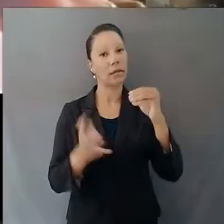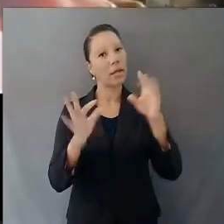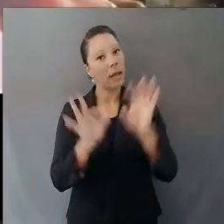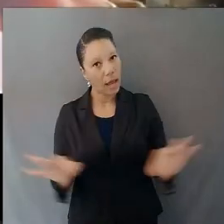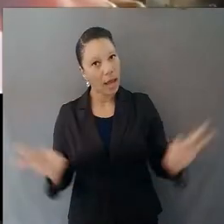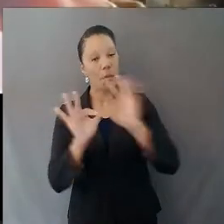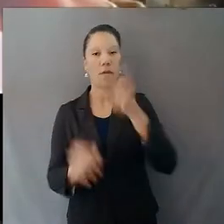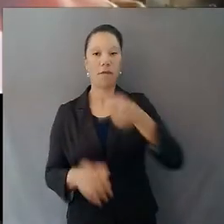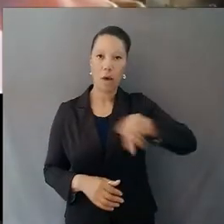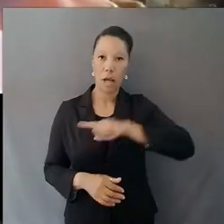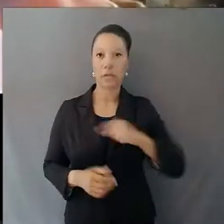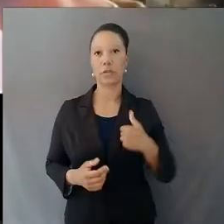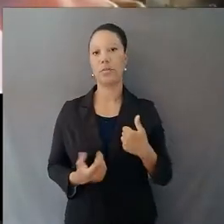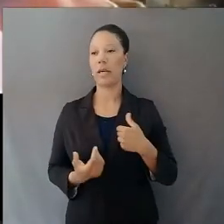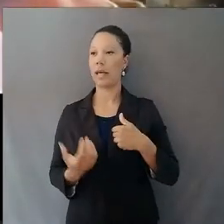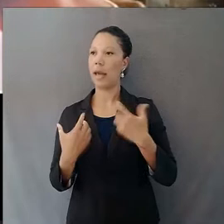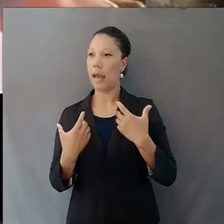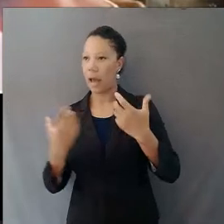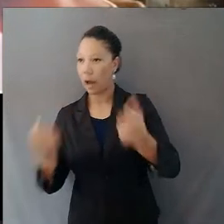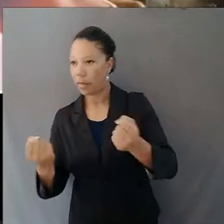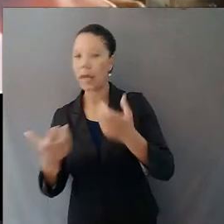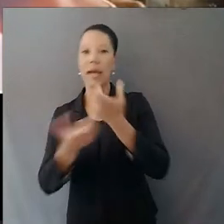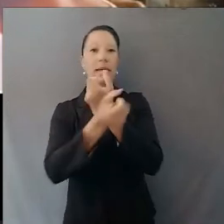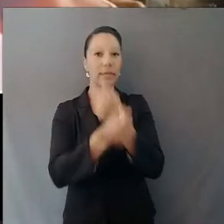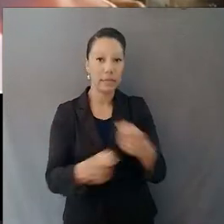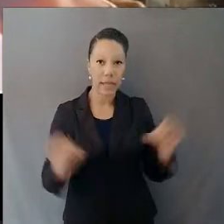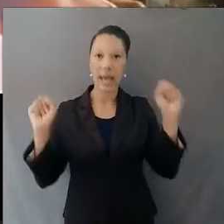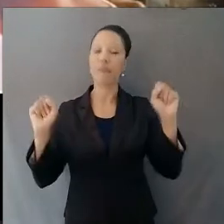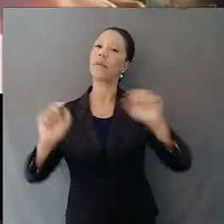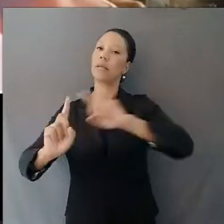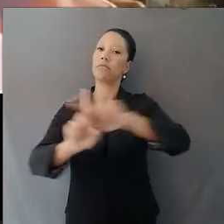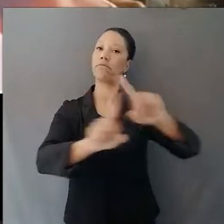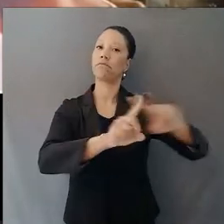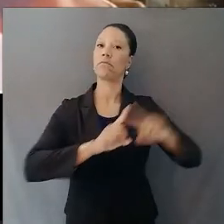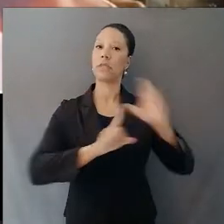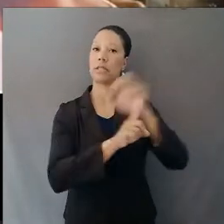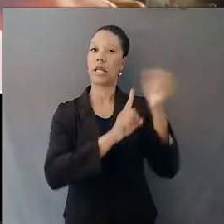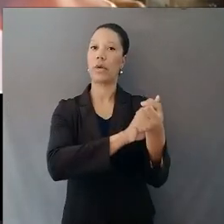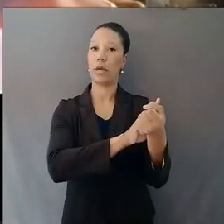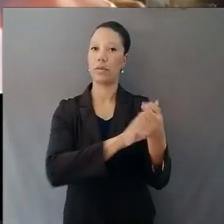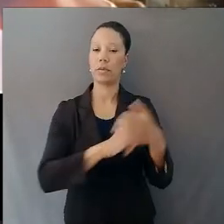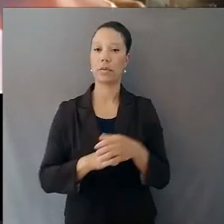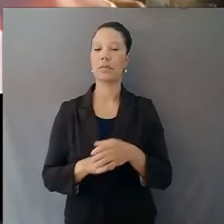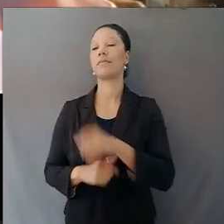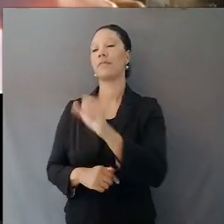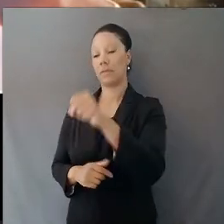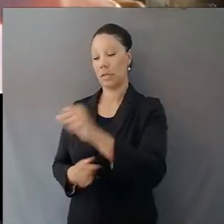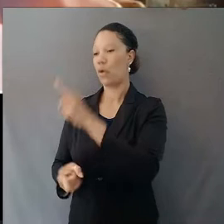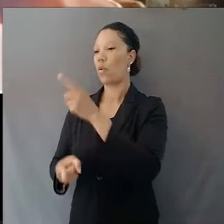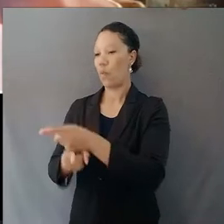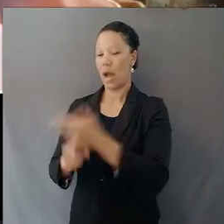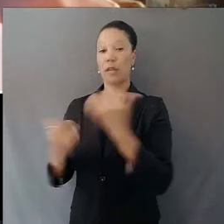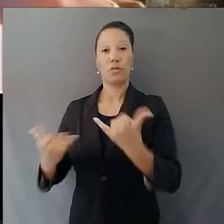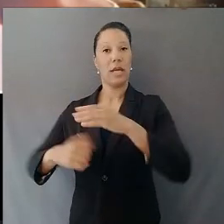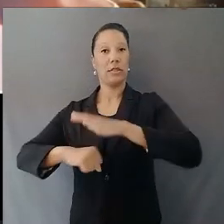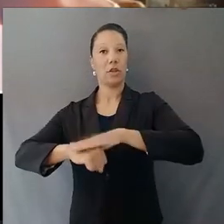and safe in all different types of scenarios. Exactly, yes. And in the alert today, we